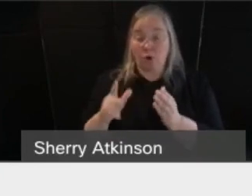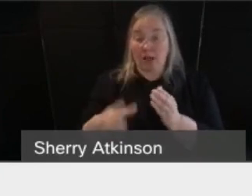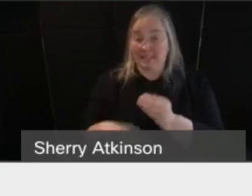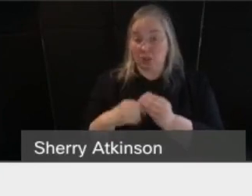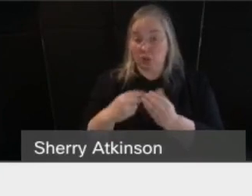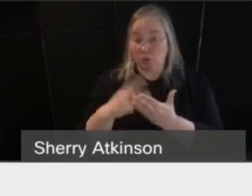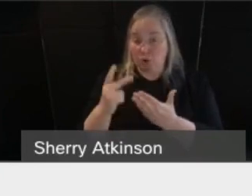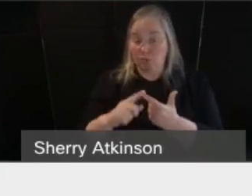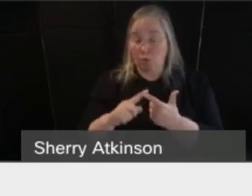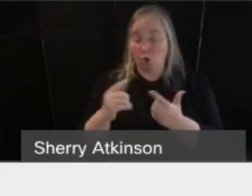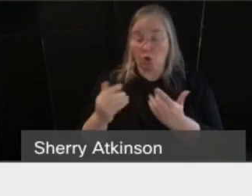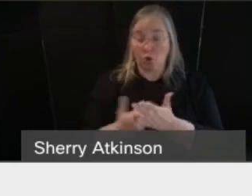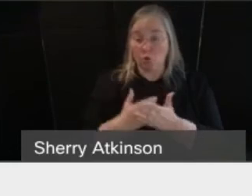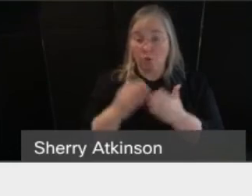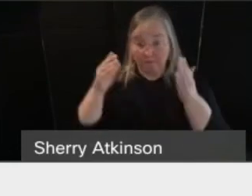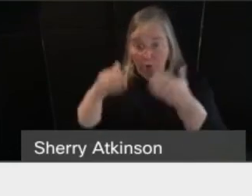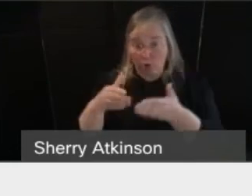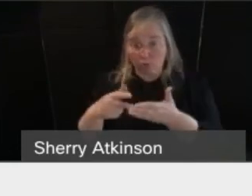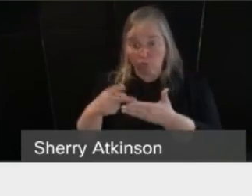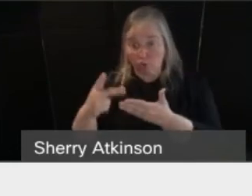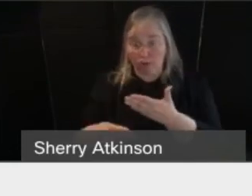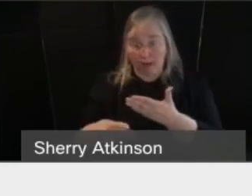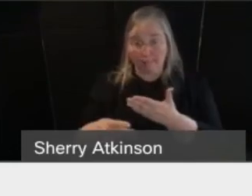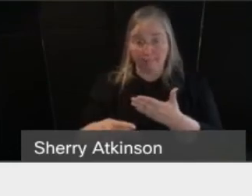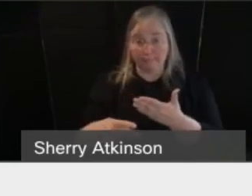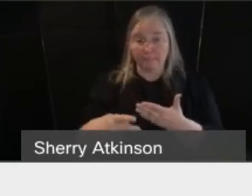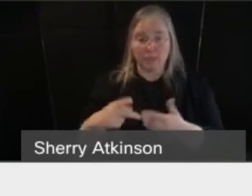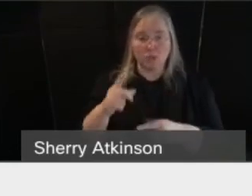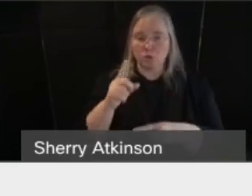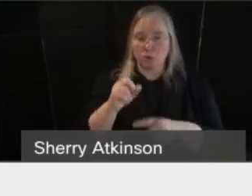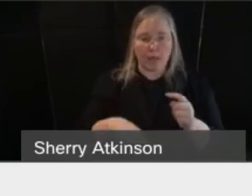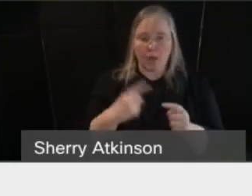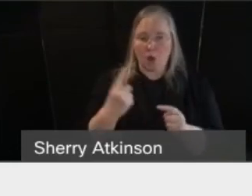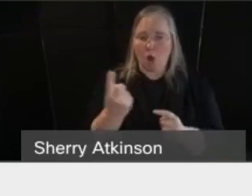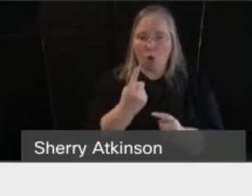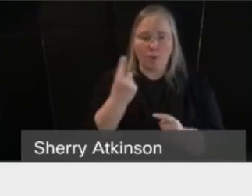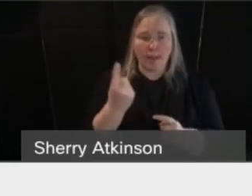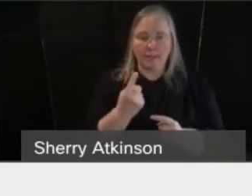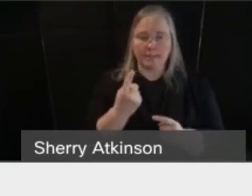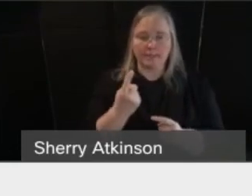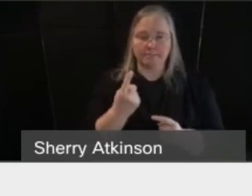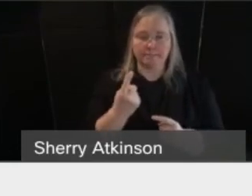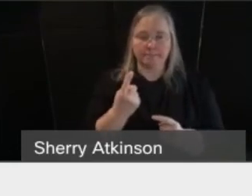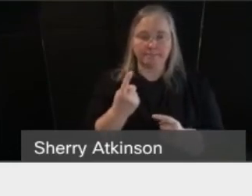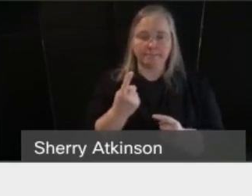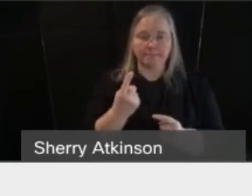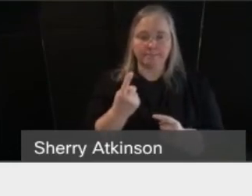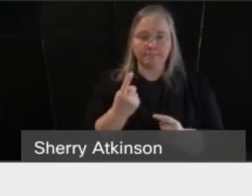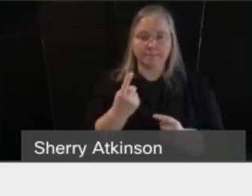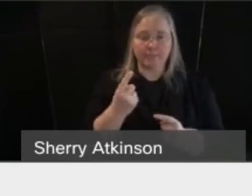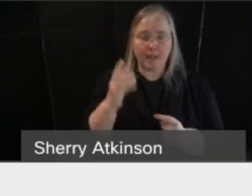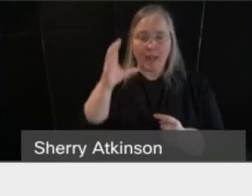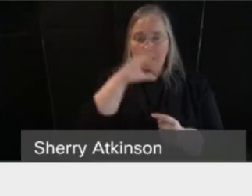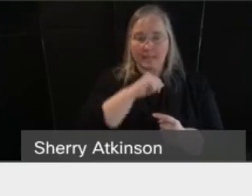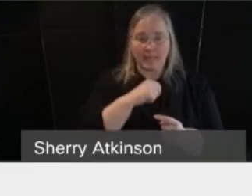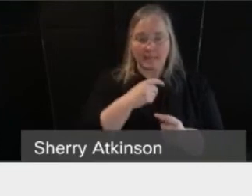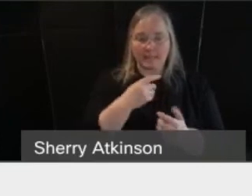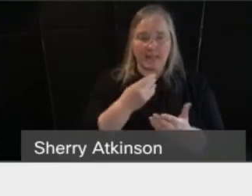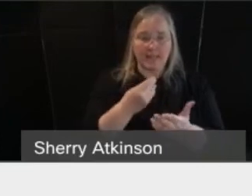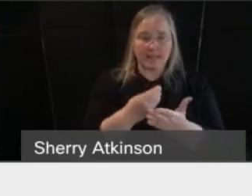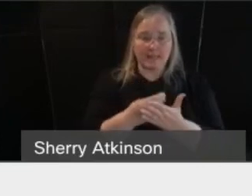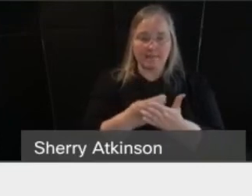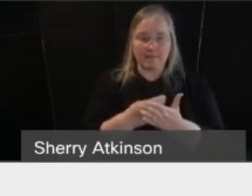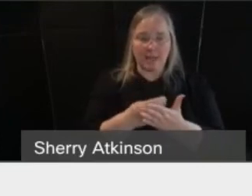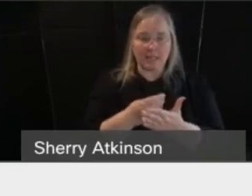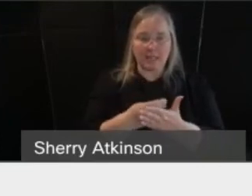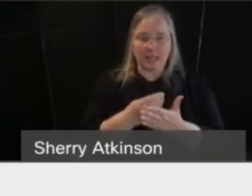program, and not always be able to, I guess the funding may or may not be able to fully